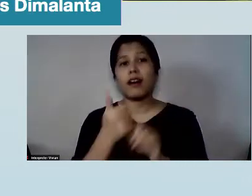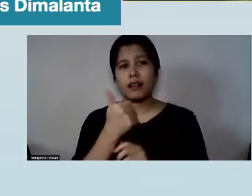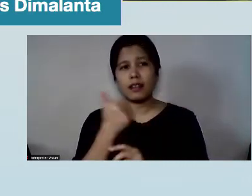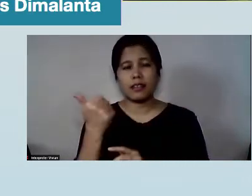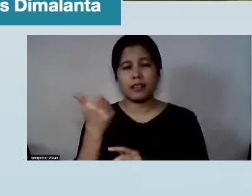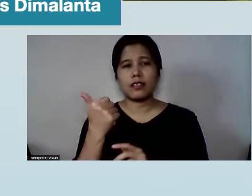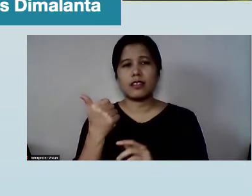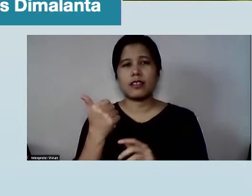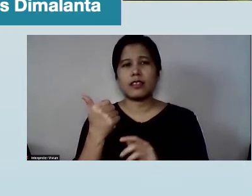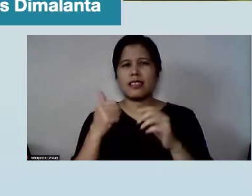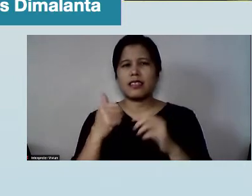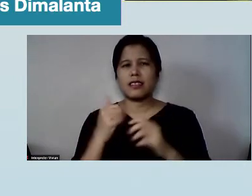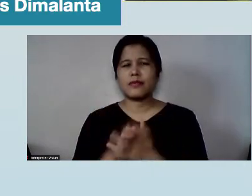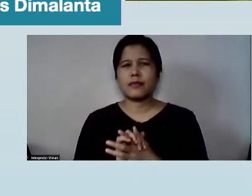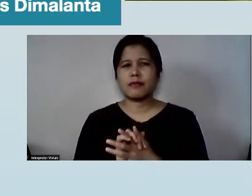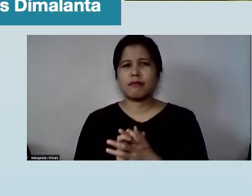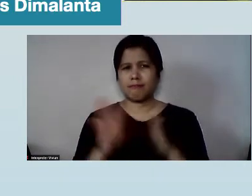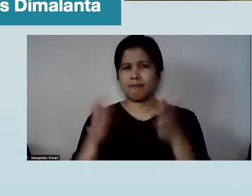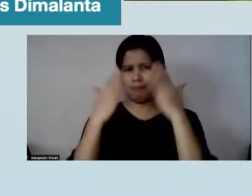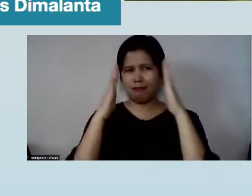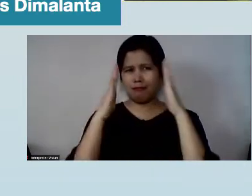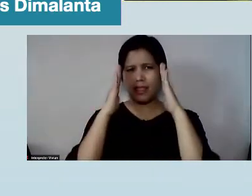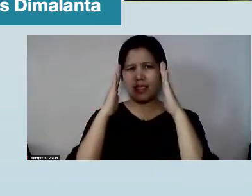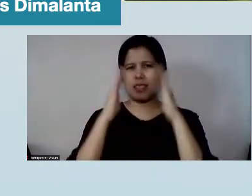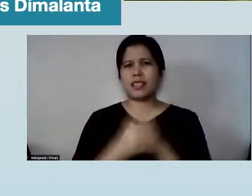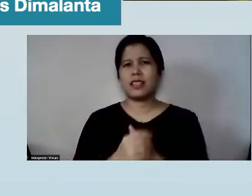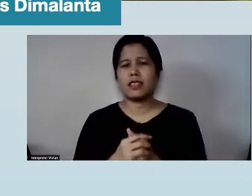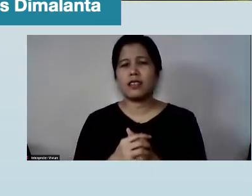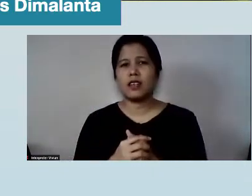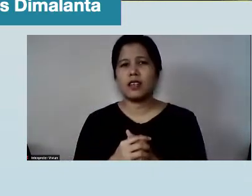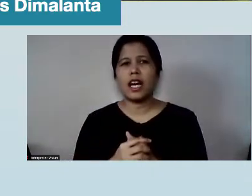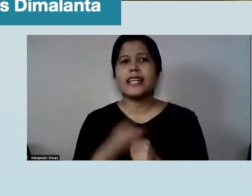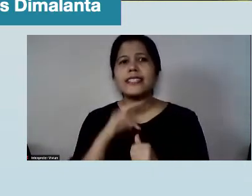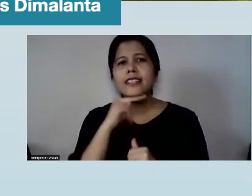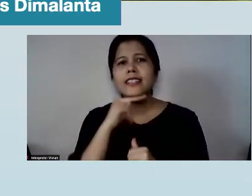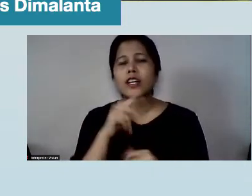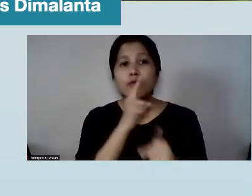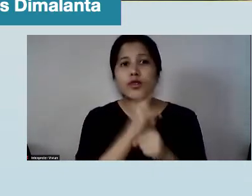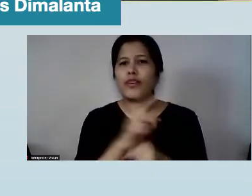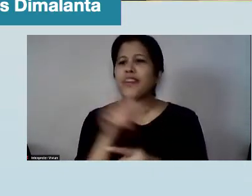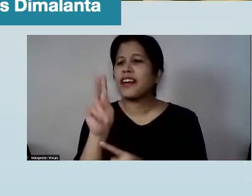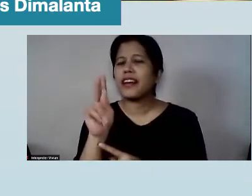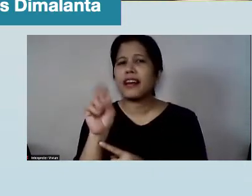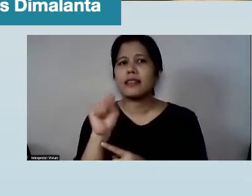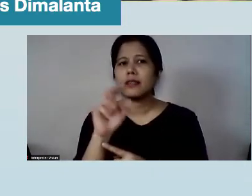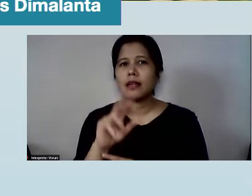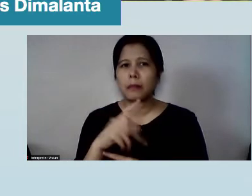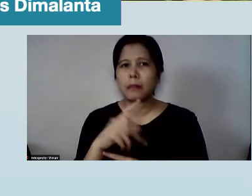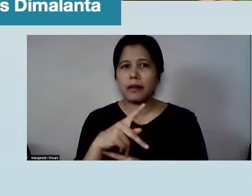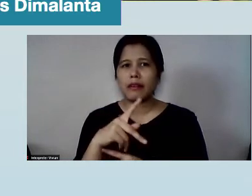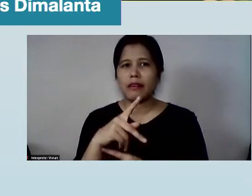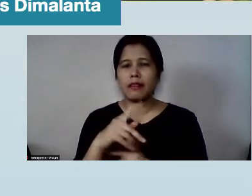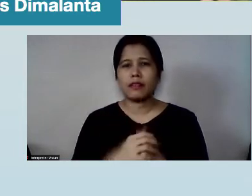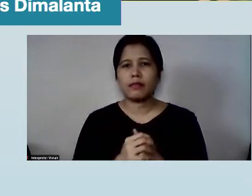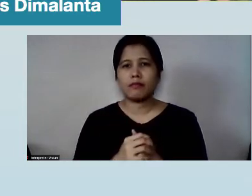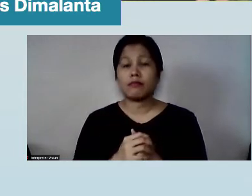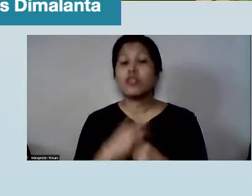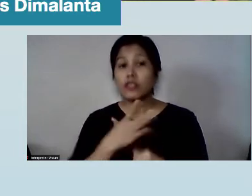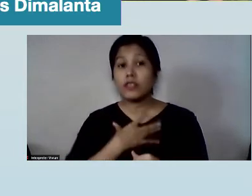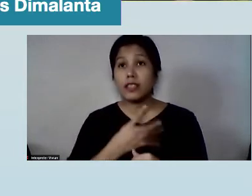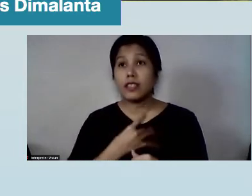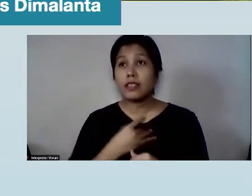seeking attention. So hindi totoo na ang ADHD, KSP. Gusto lang niya makita siya when he's doing his best,